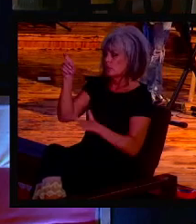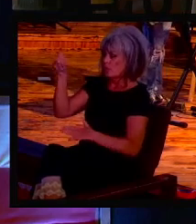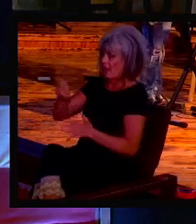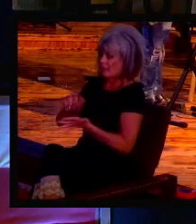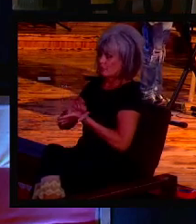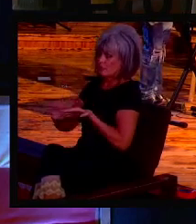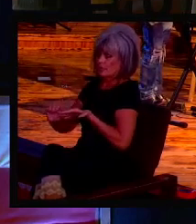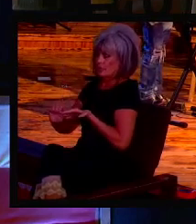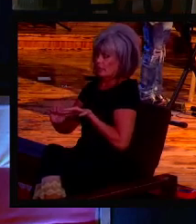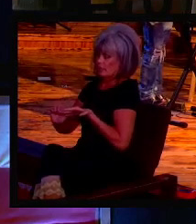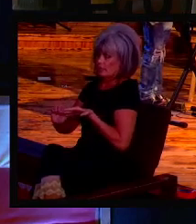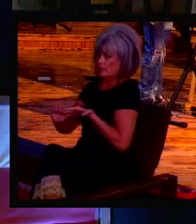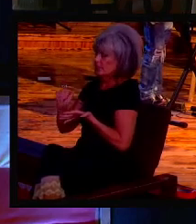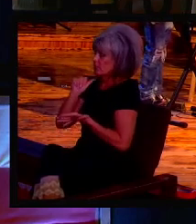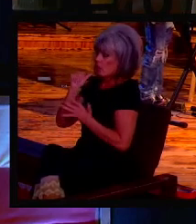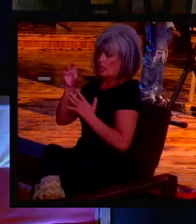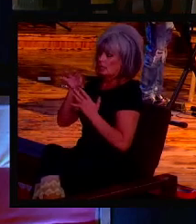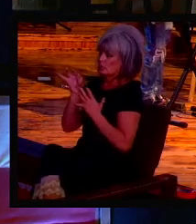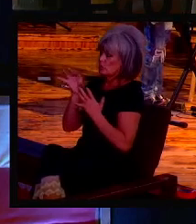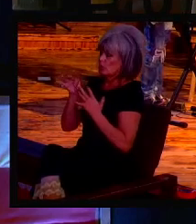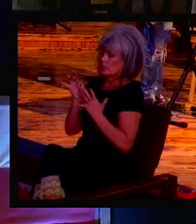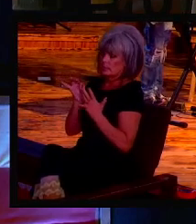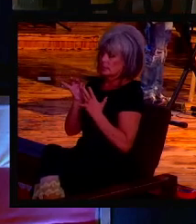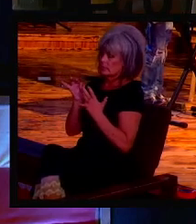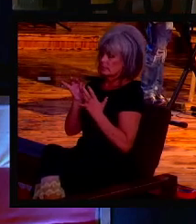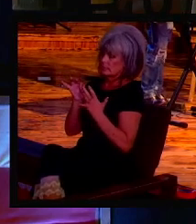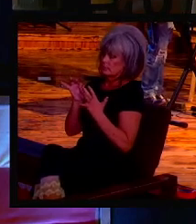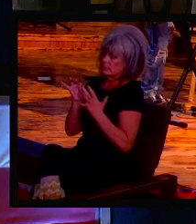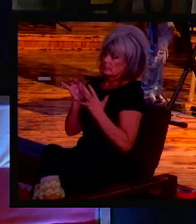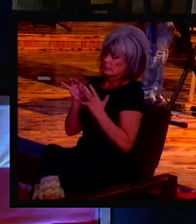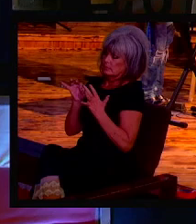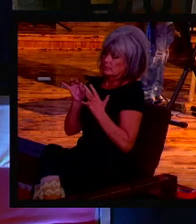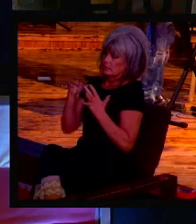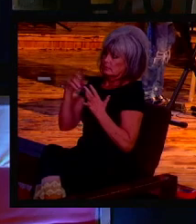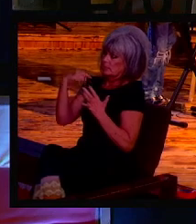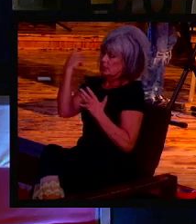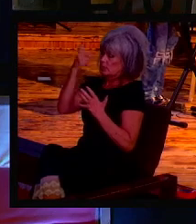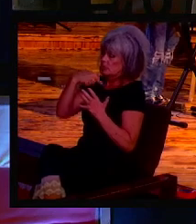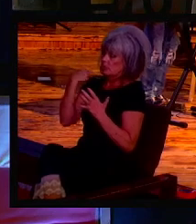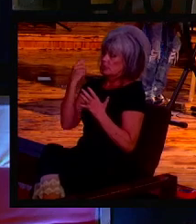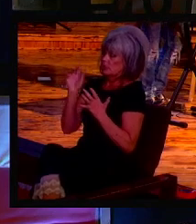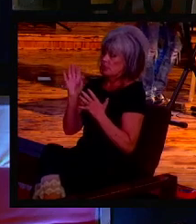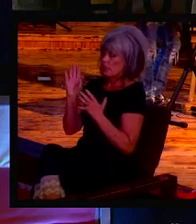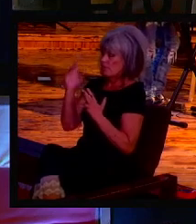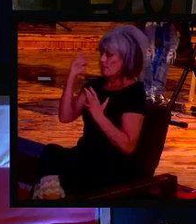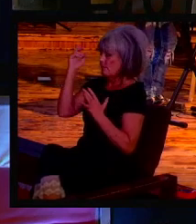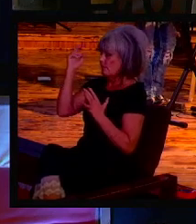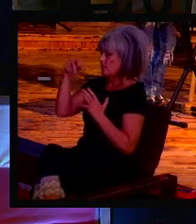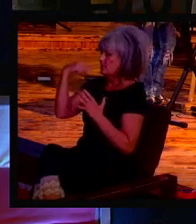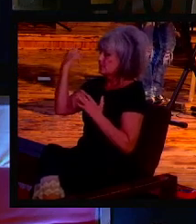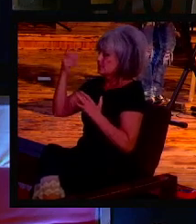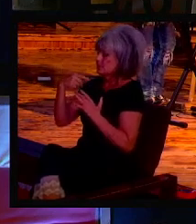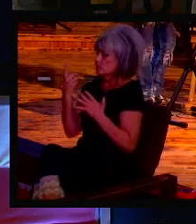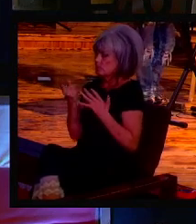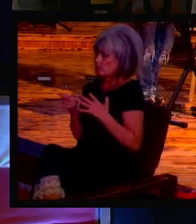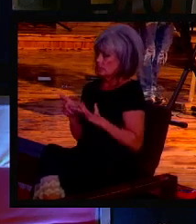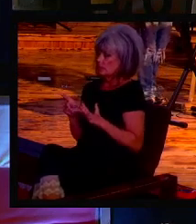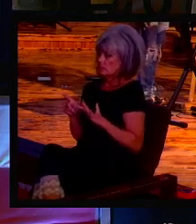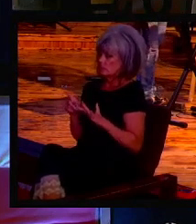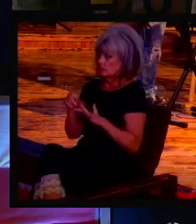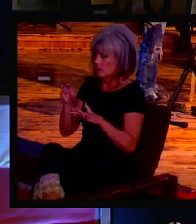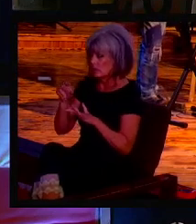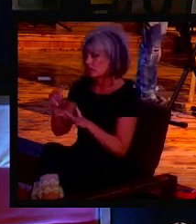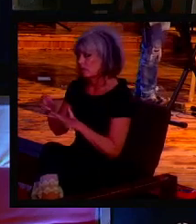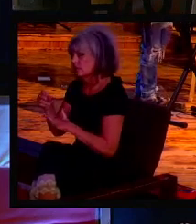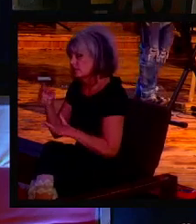So as you picture their faces, as you think of the name, I want to ask you to consider, would